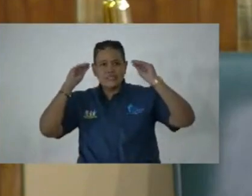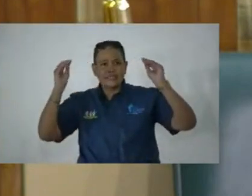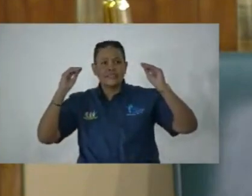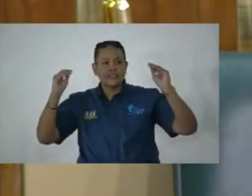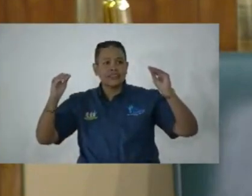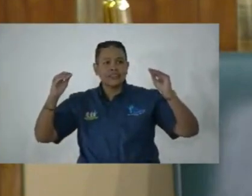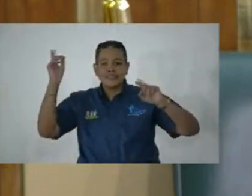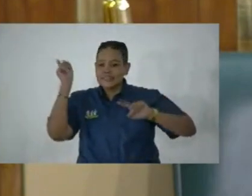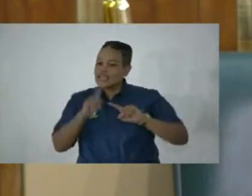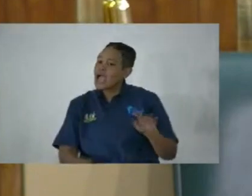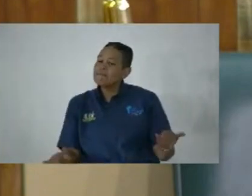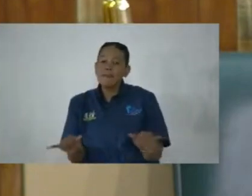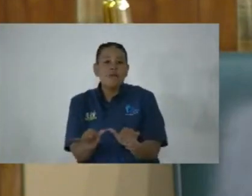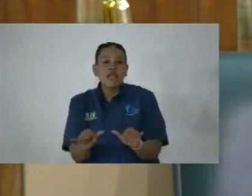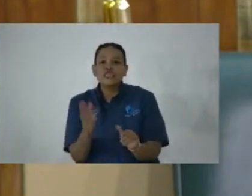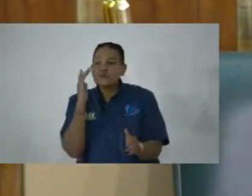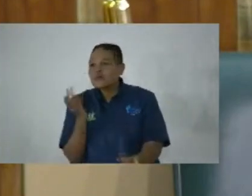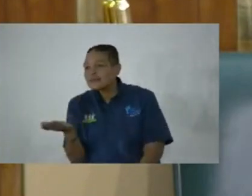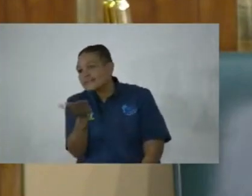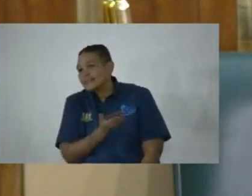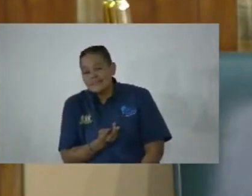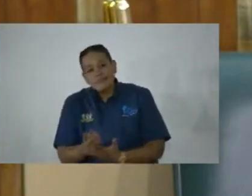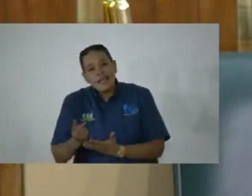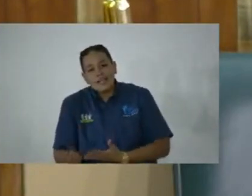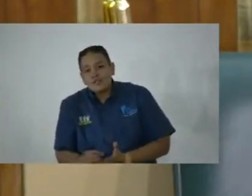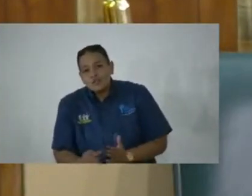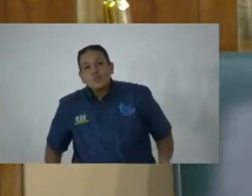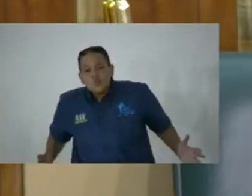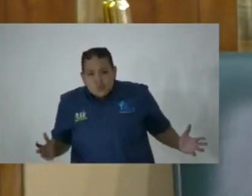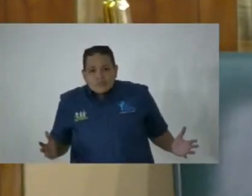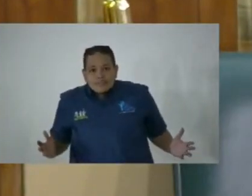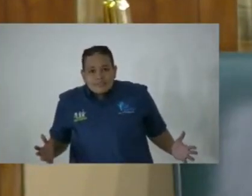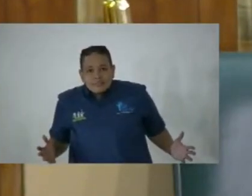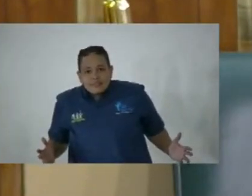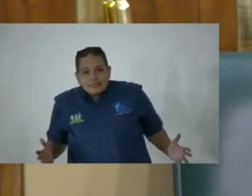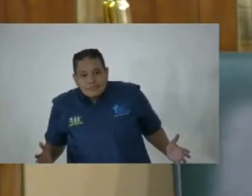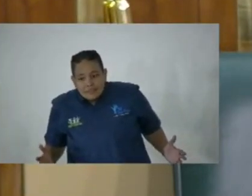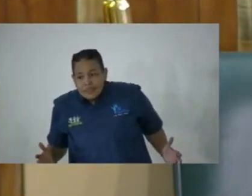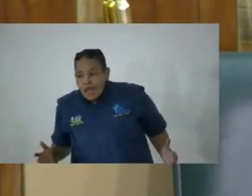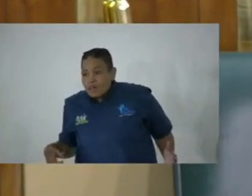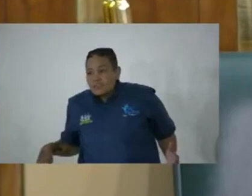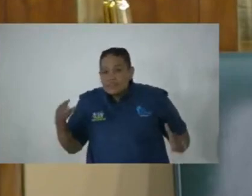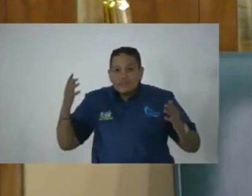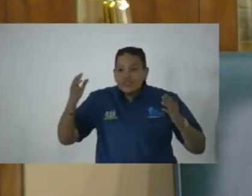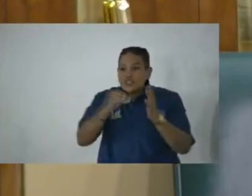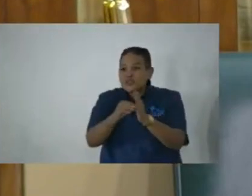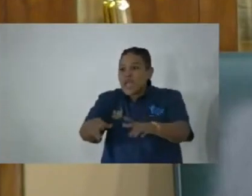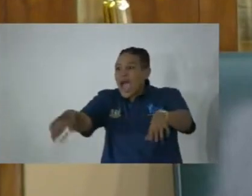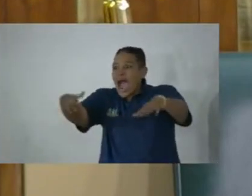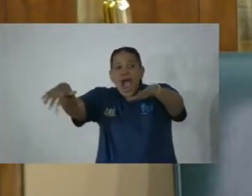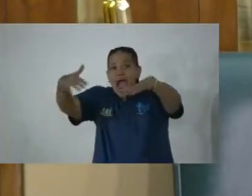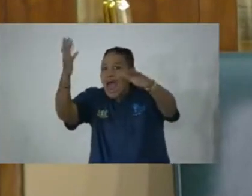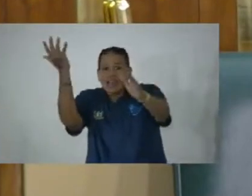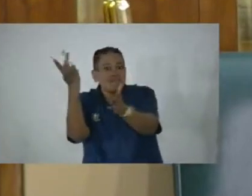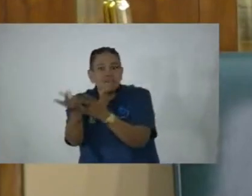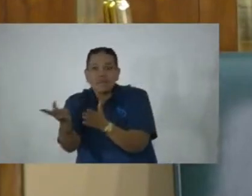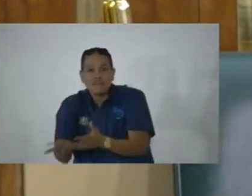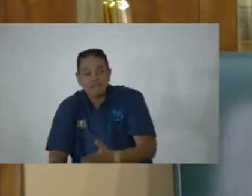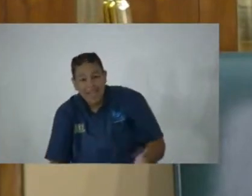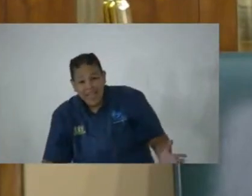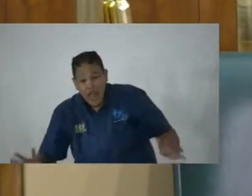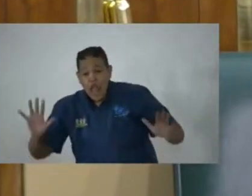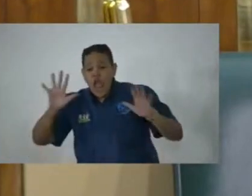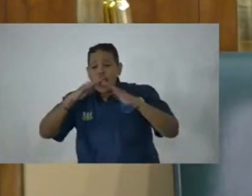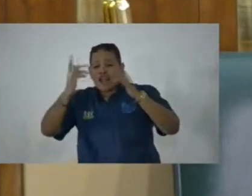can be measured by a input of incompetence? I mean, and a lot of us celebrate